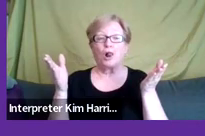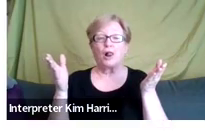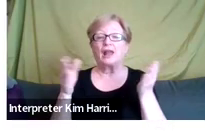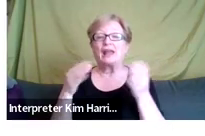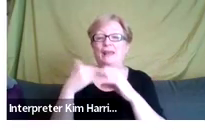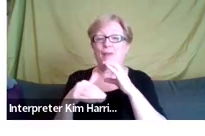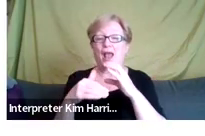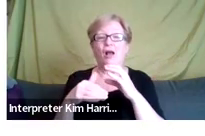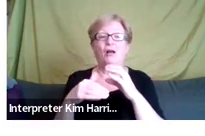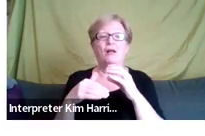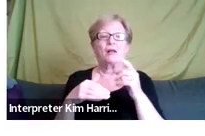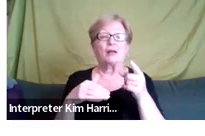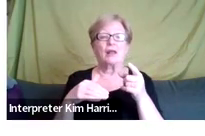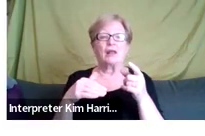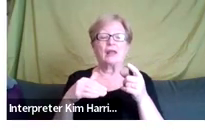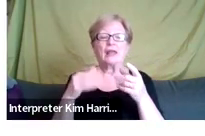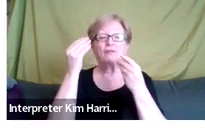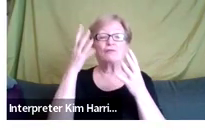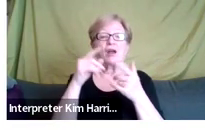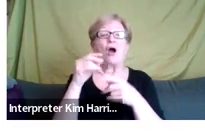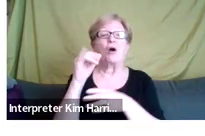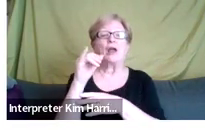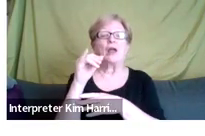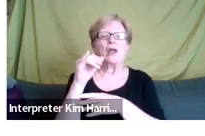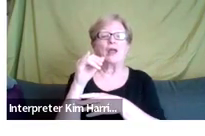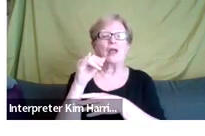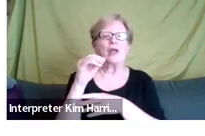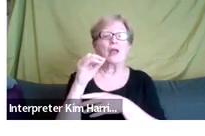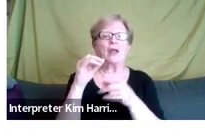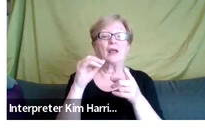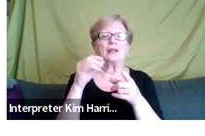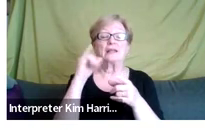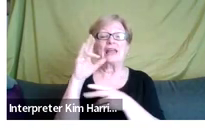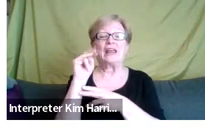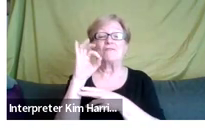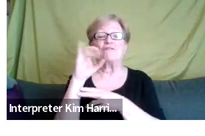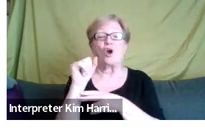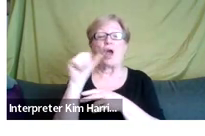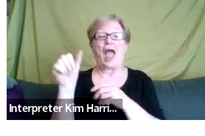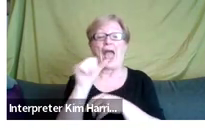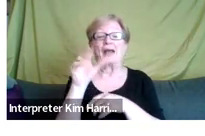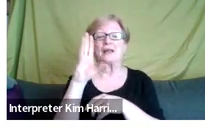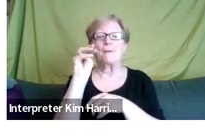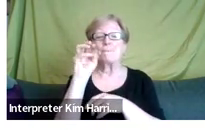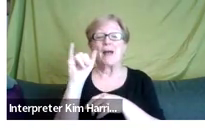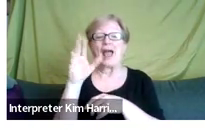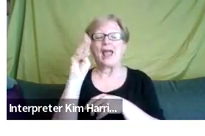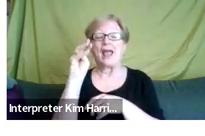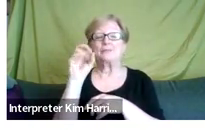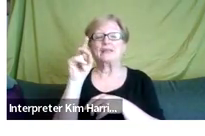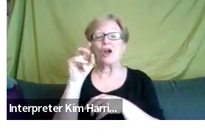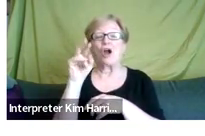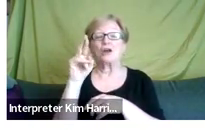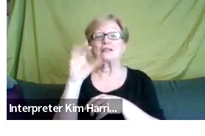email. It's info at mymdrc.org. So if you wanted to reach out to us for